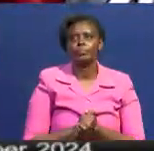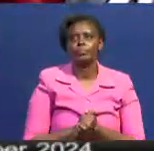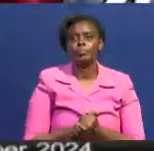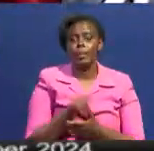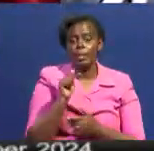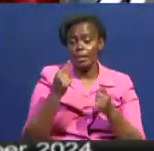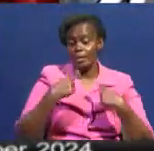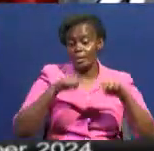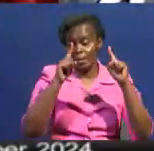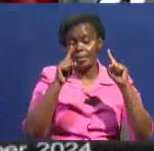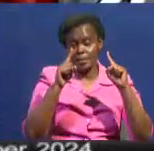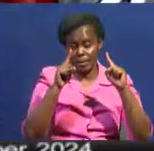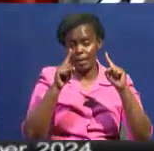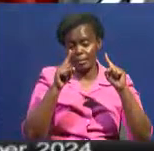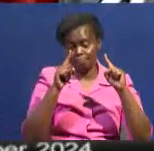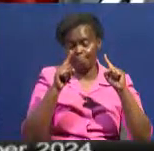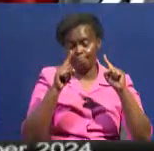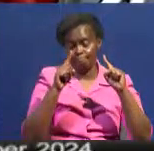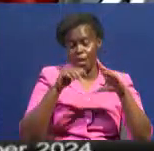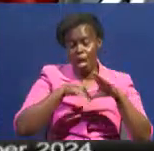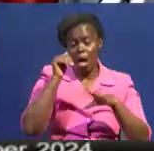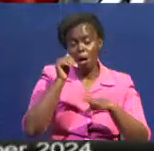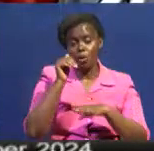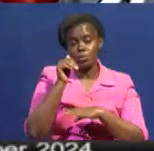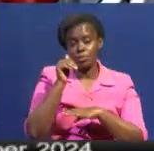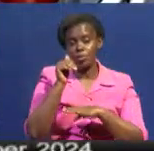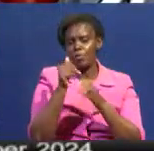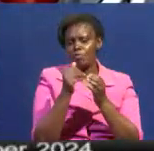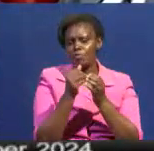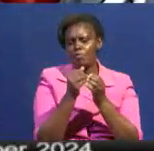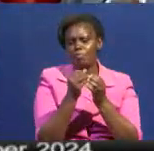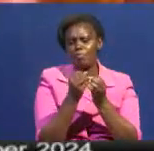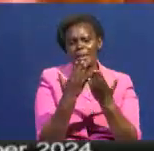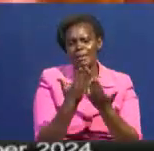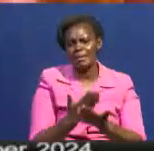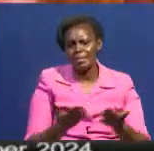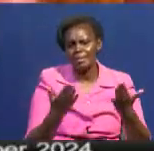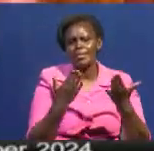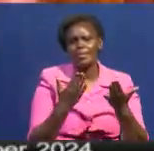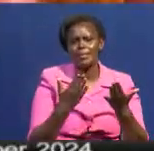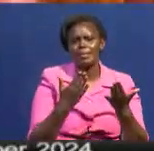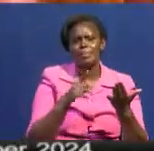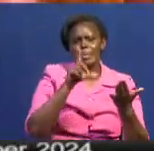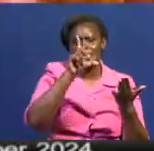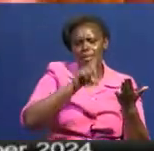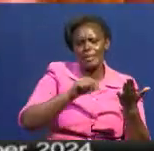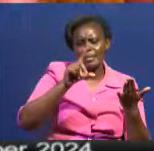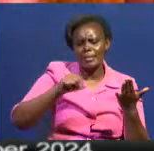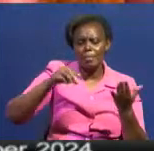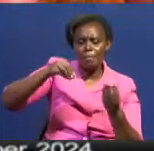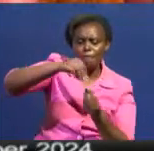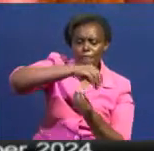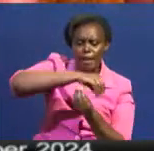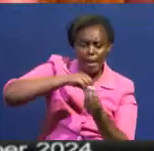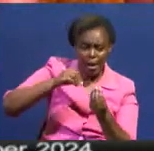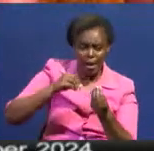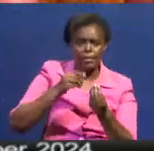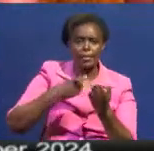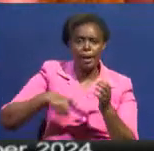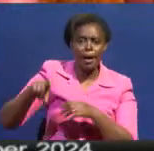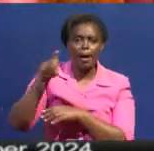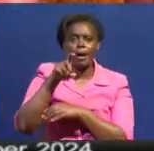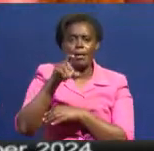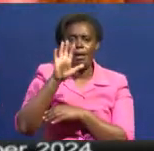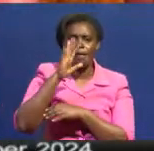This success is attributed to many factors: subsidized fertilizer for sugarcane farmers, an